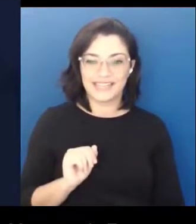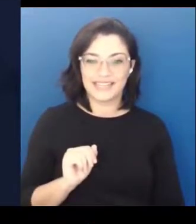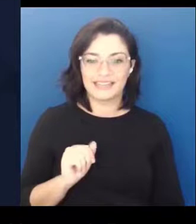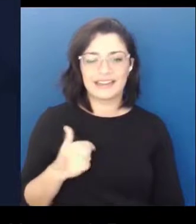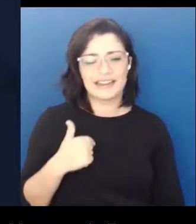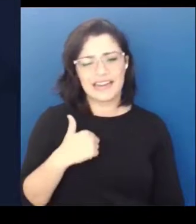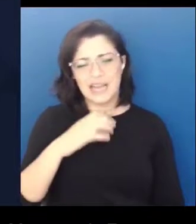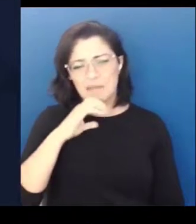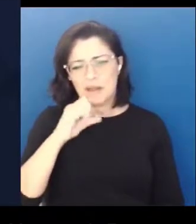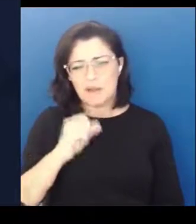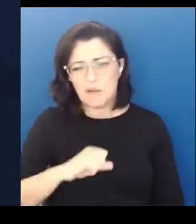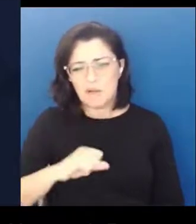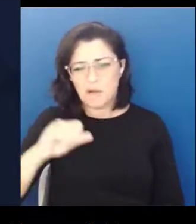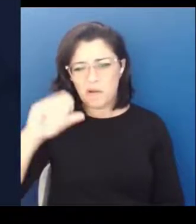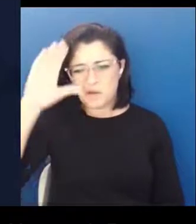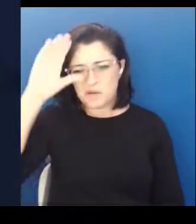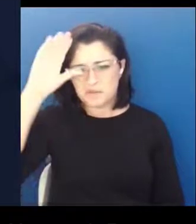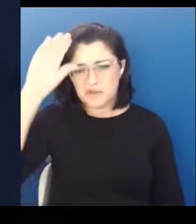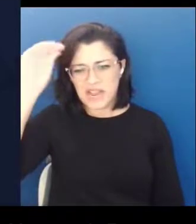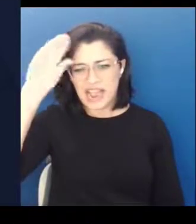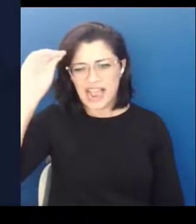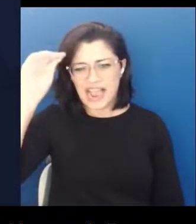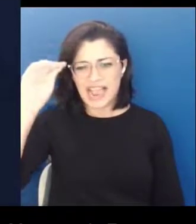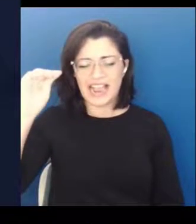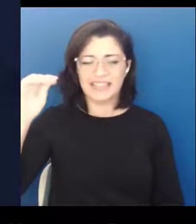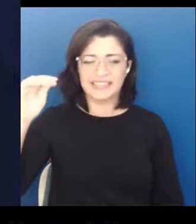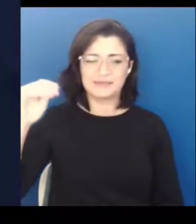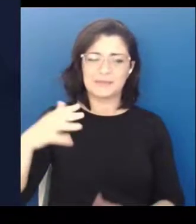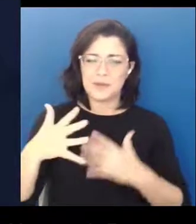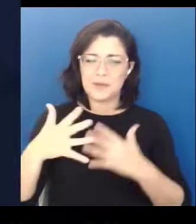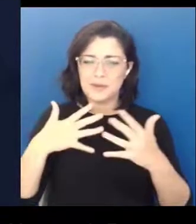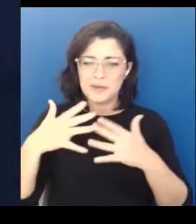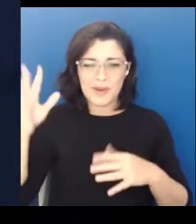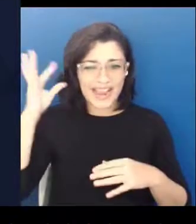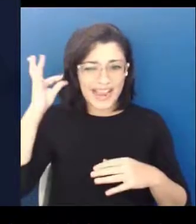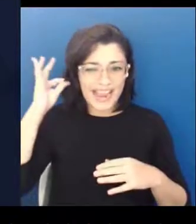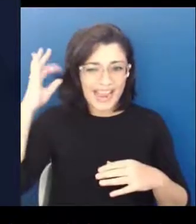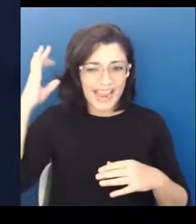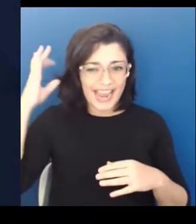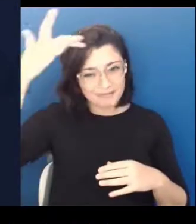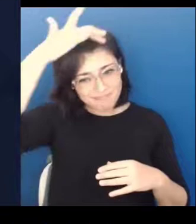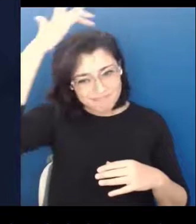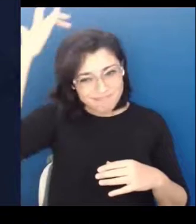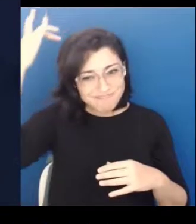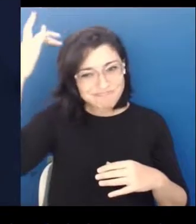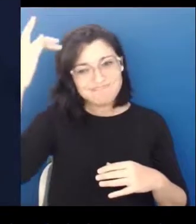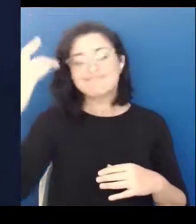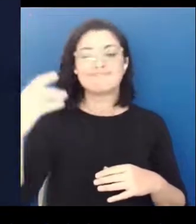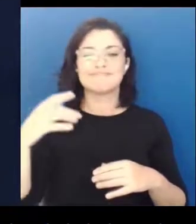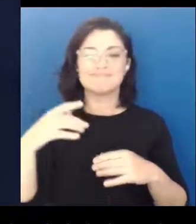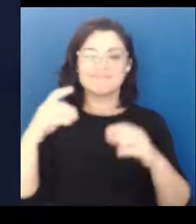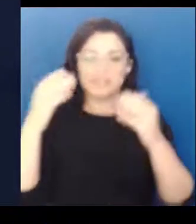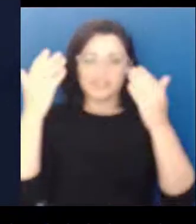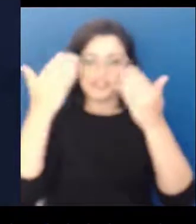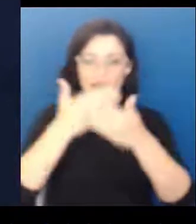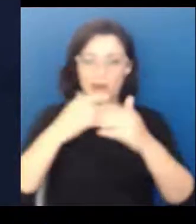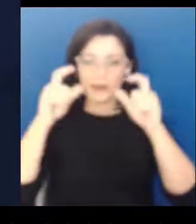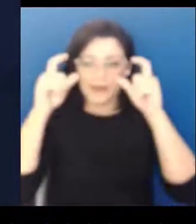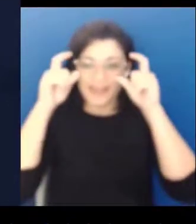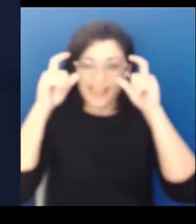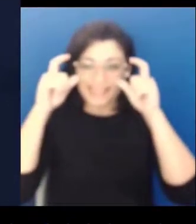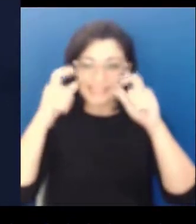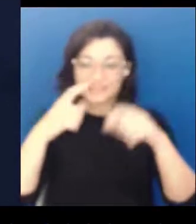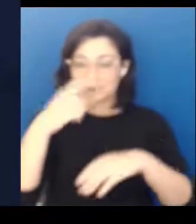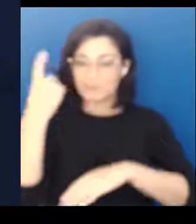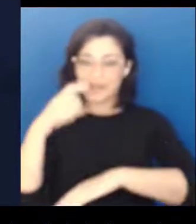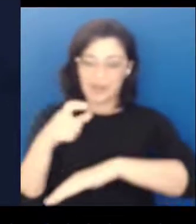graying, balding head, dark rim glasses, have a black watch on, and a dark gray,